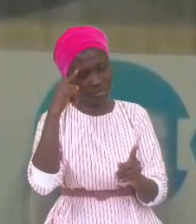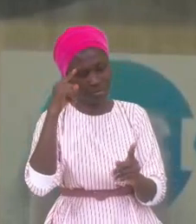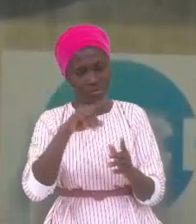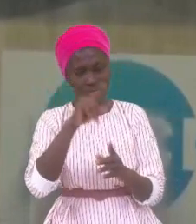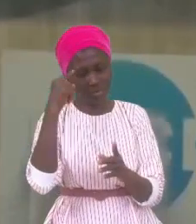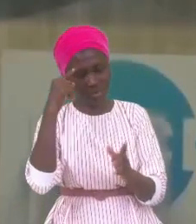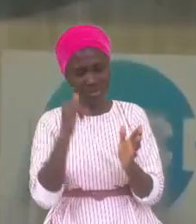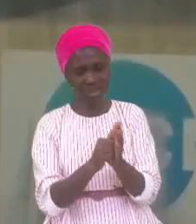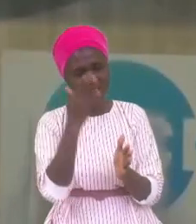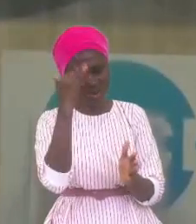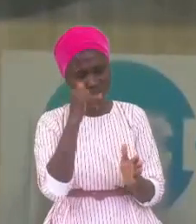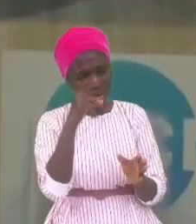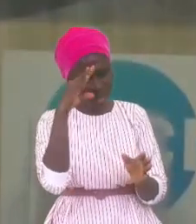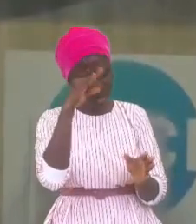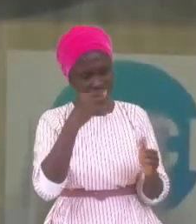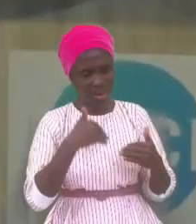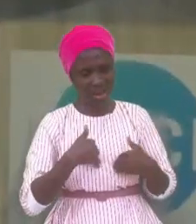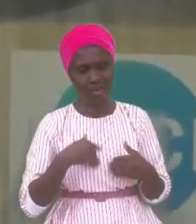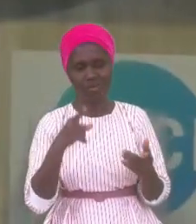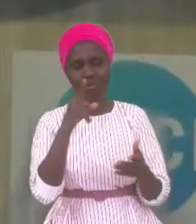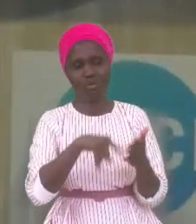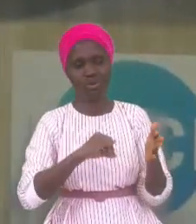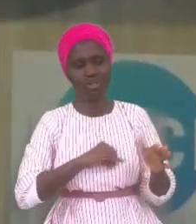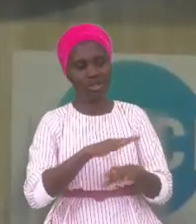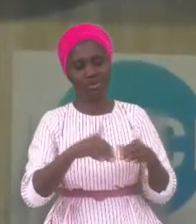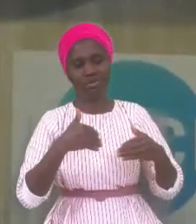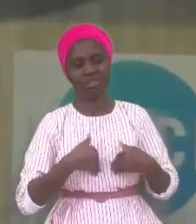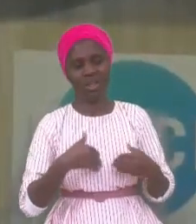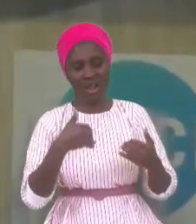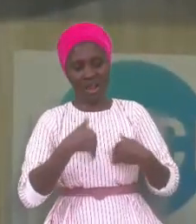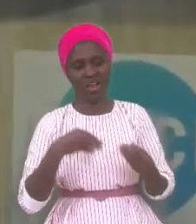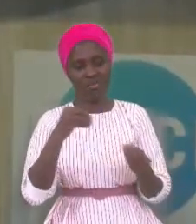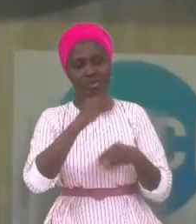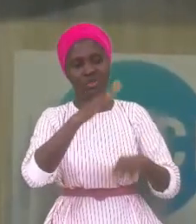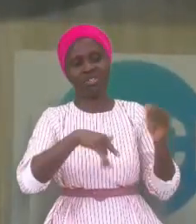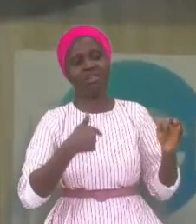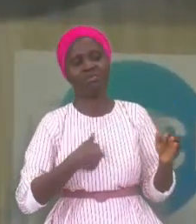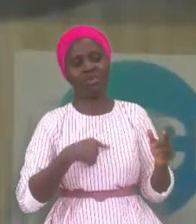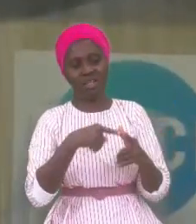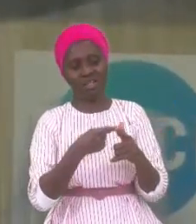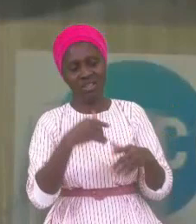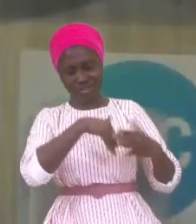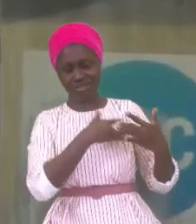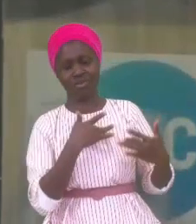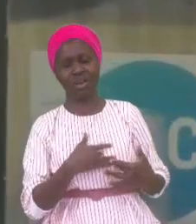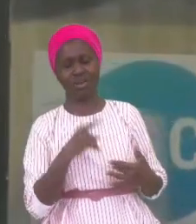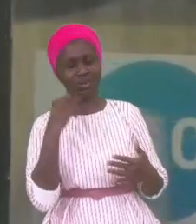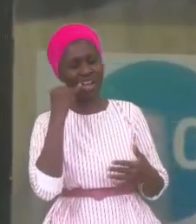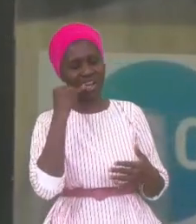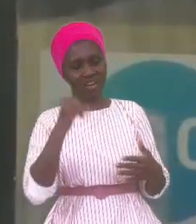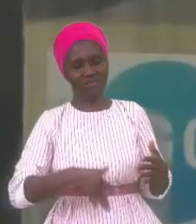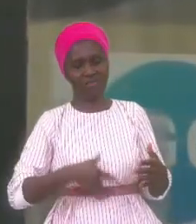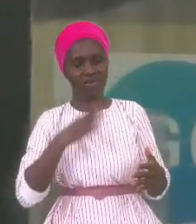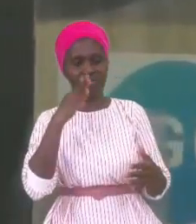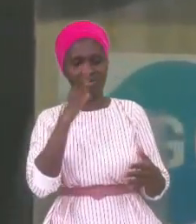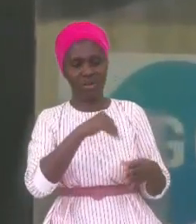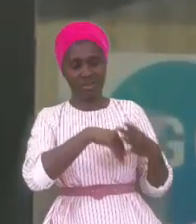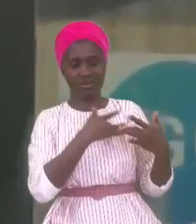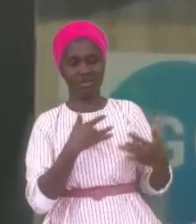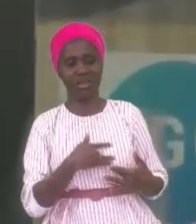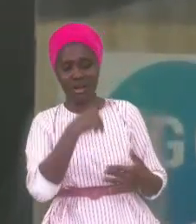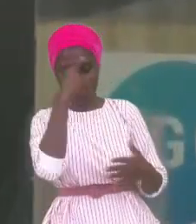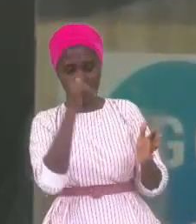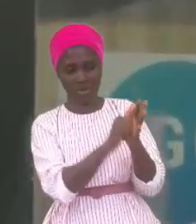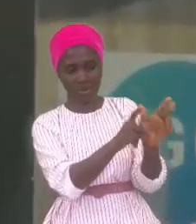look at him from the corner of your eyes, you're jealous. And or he has a particular position, privilege you don't have, you're